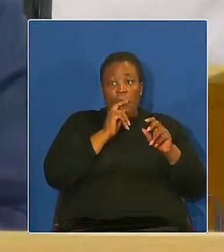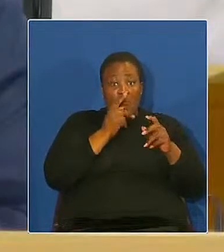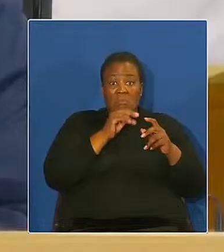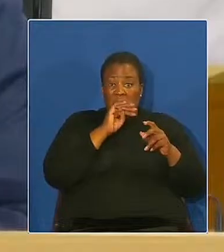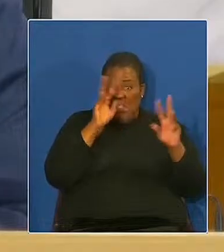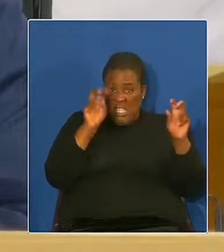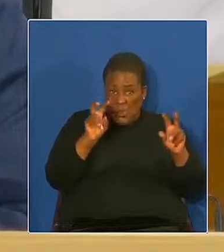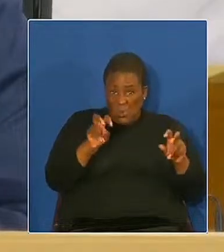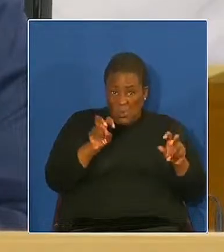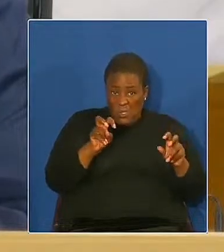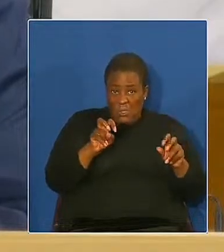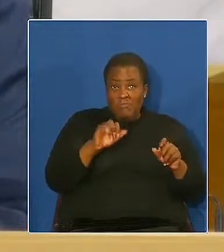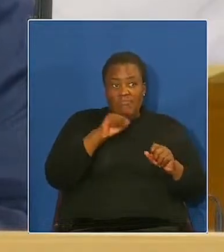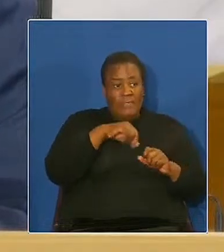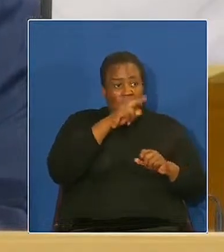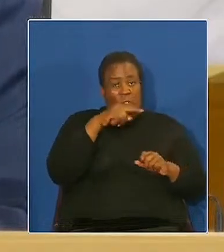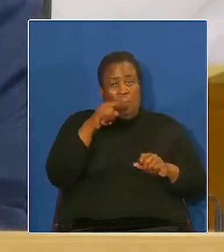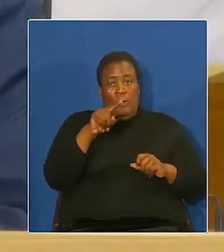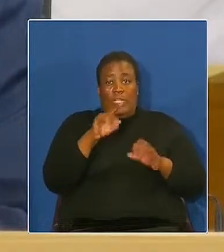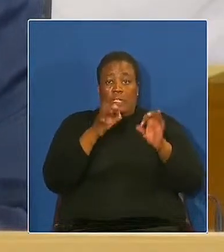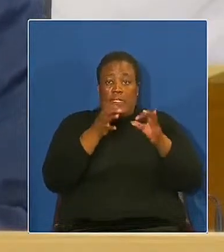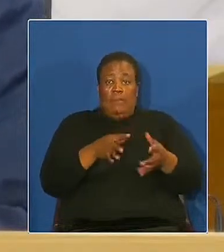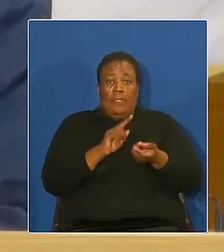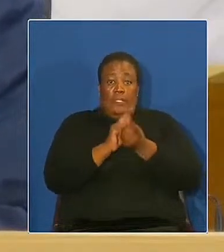That is correct. Okay, thank you.